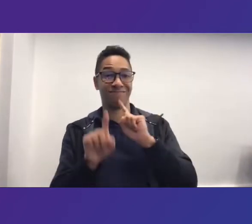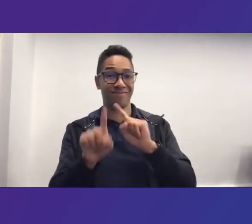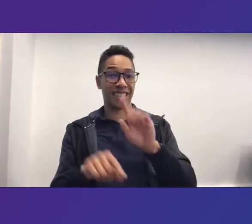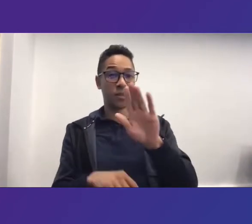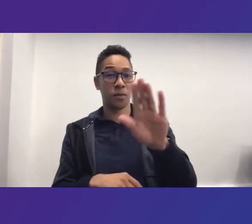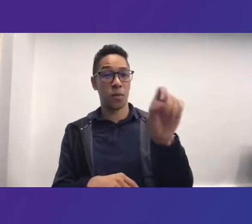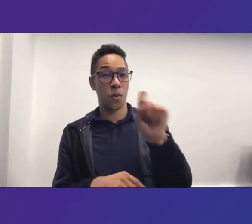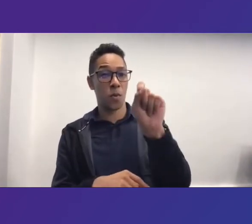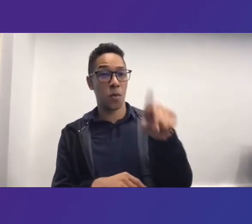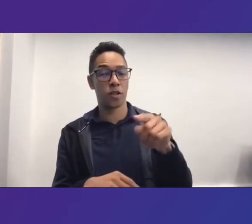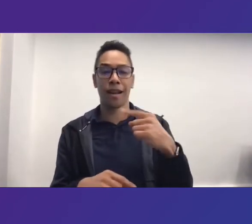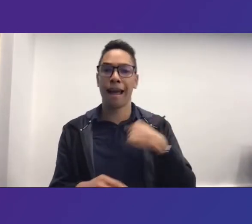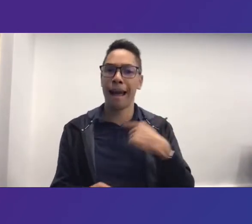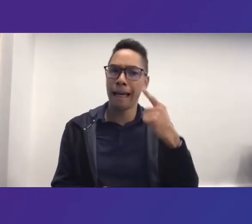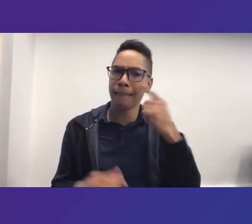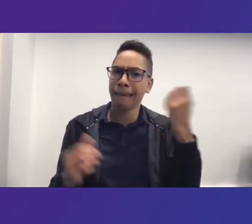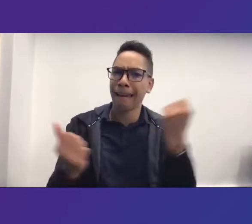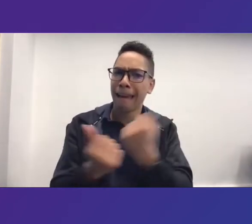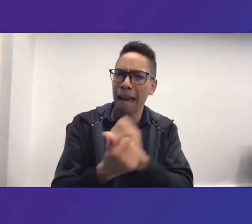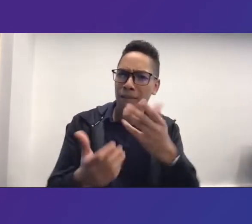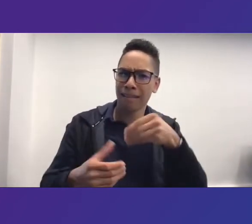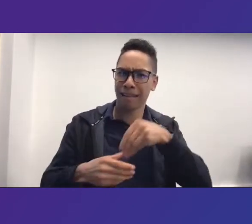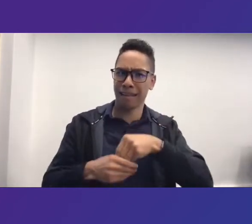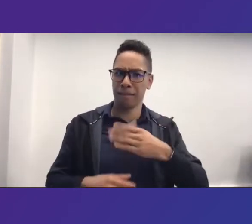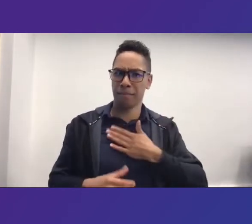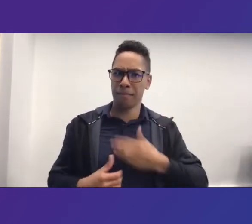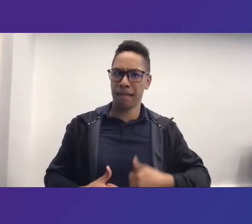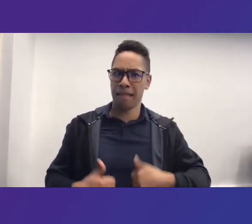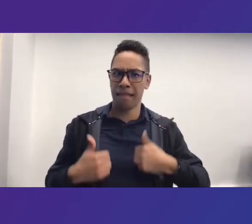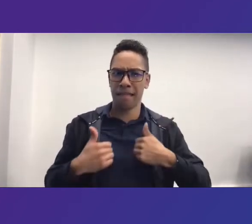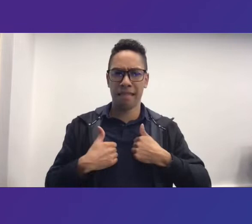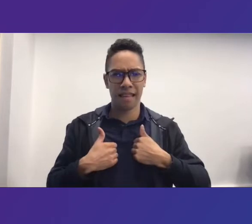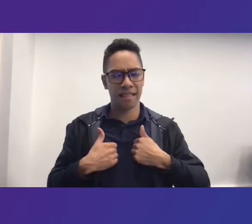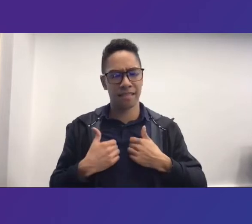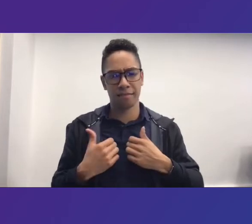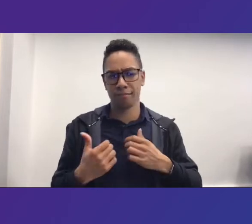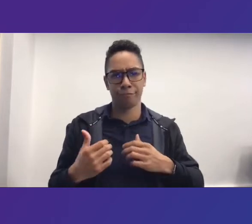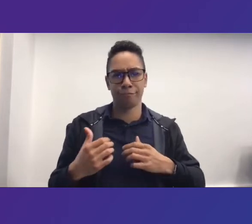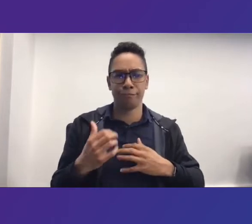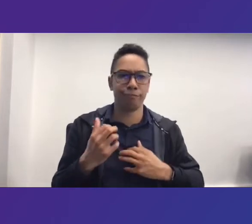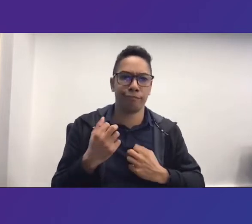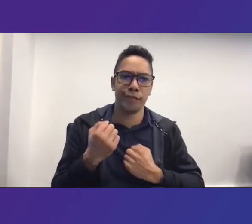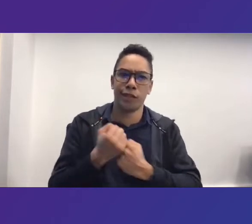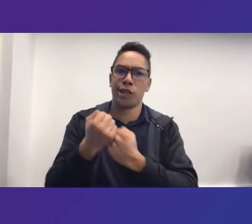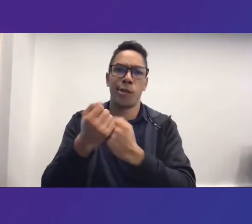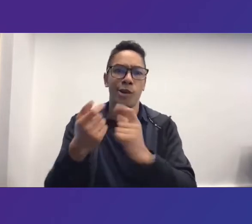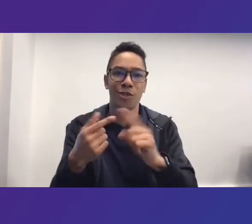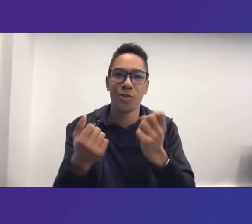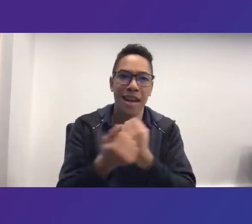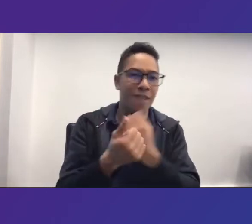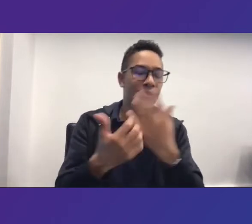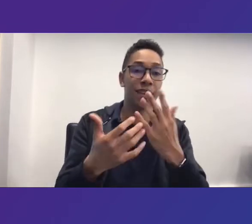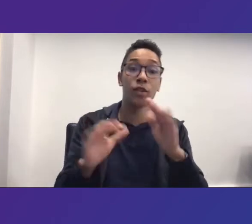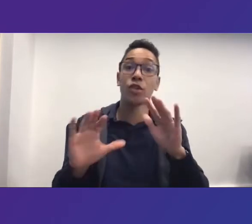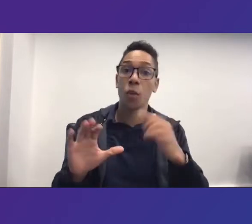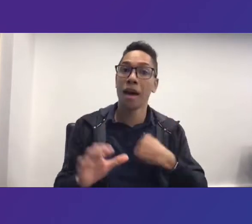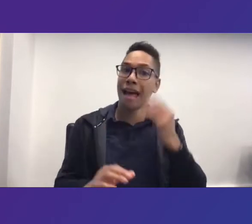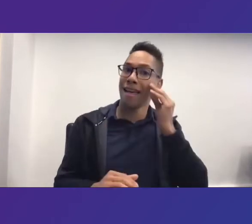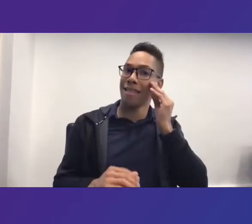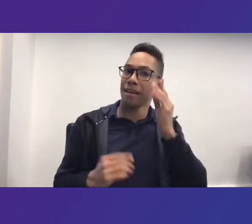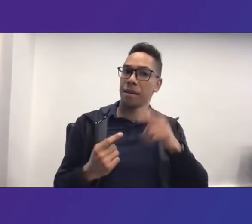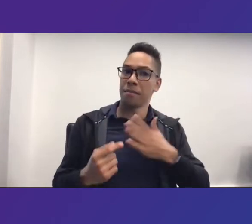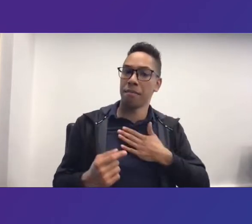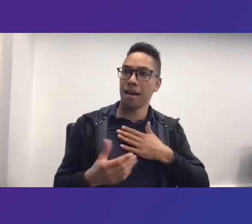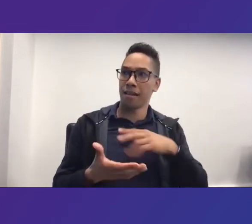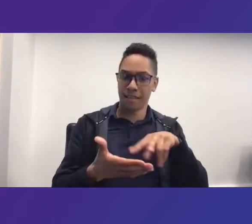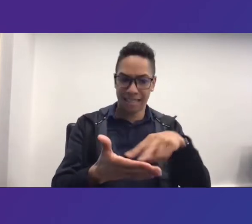think everything in my life is a buildup and leads up to everything else. So there's no difference when it comes to thinking of my artistry, my dance, and